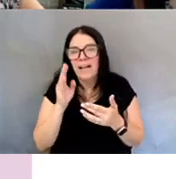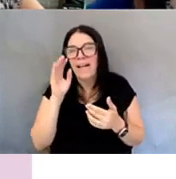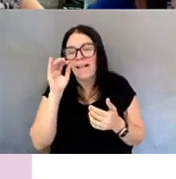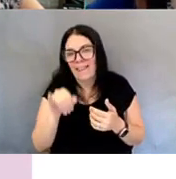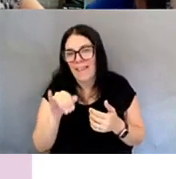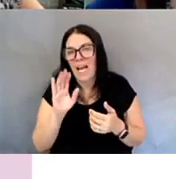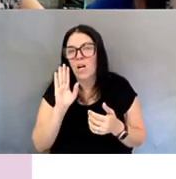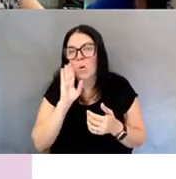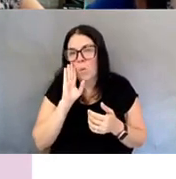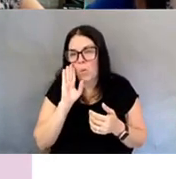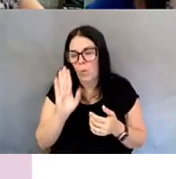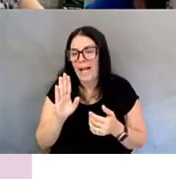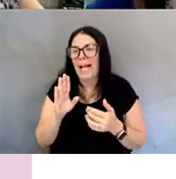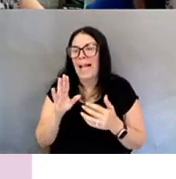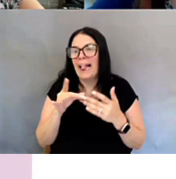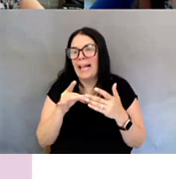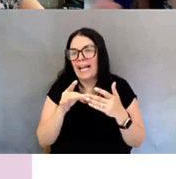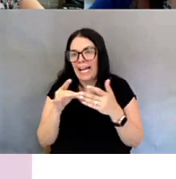a lot of